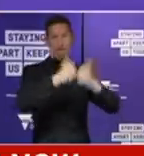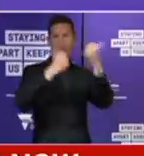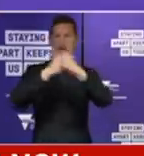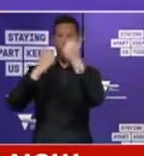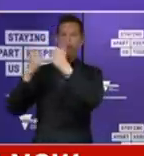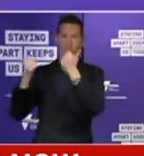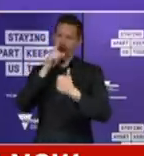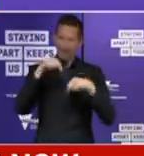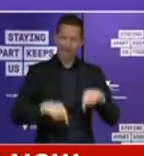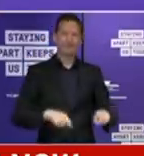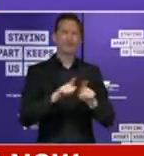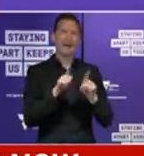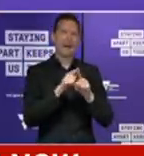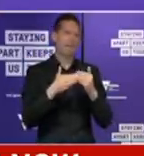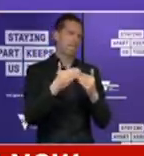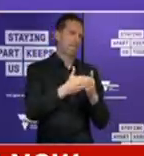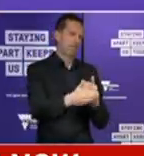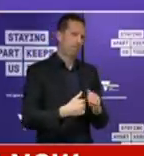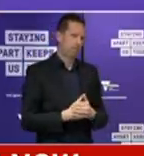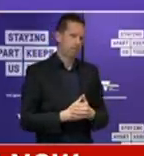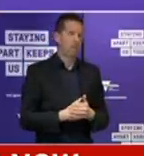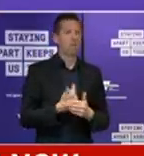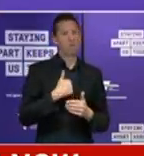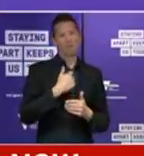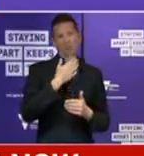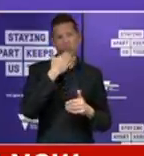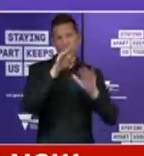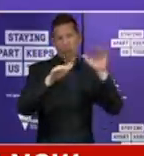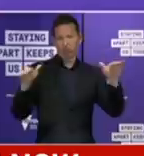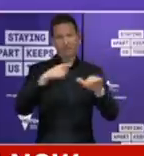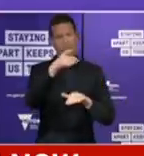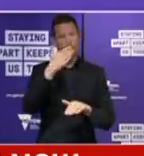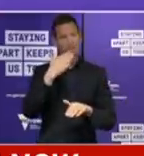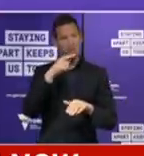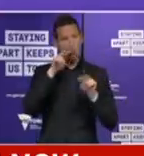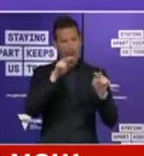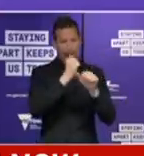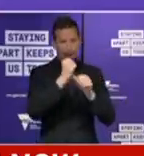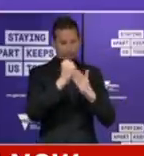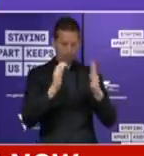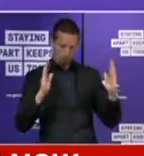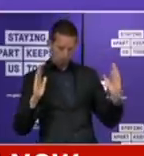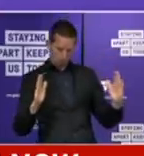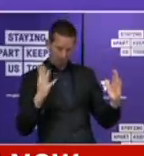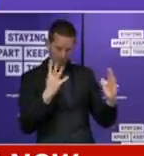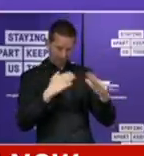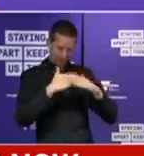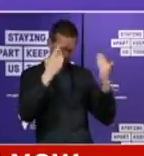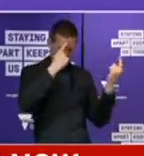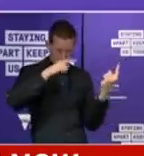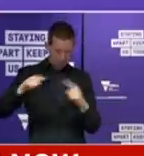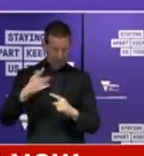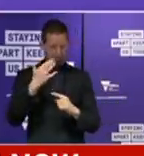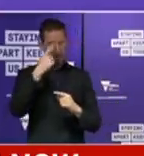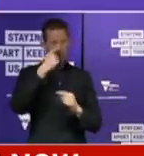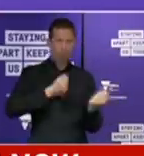For those in Melbourne, look to those 14-day averages, look to the number of people in hospital, look to the total number of